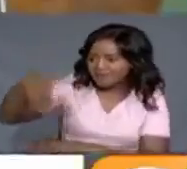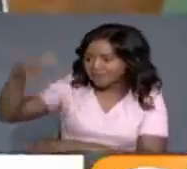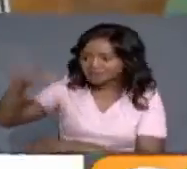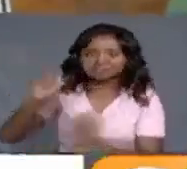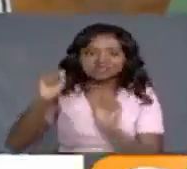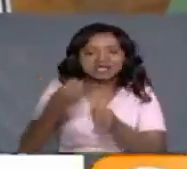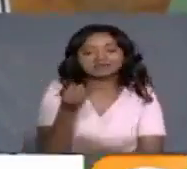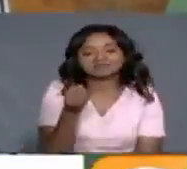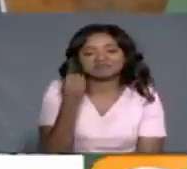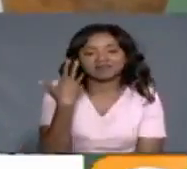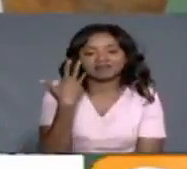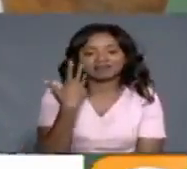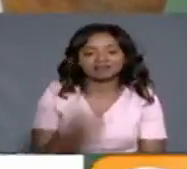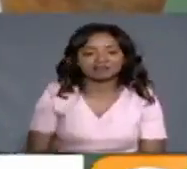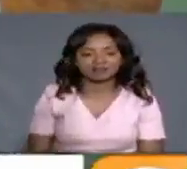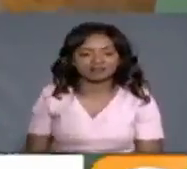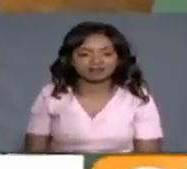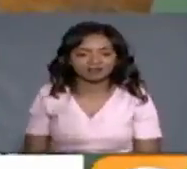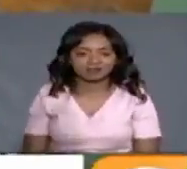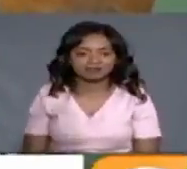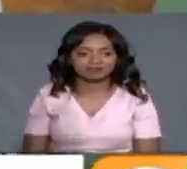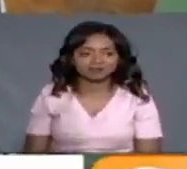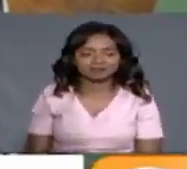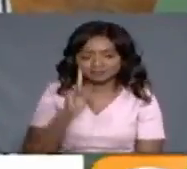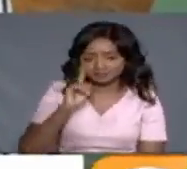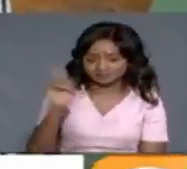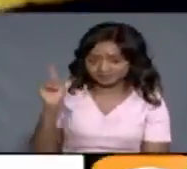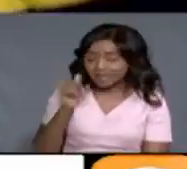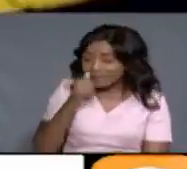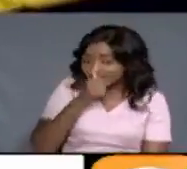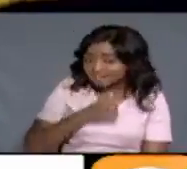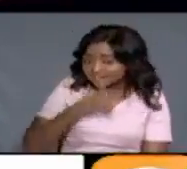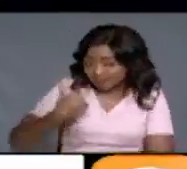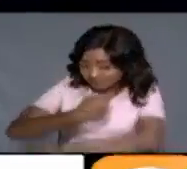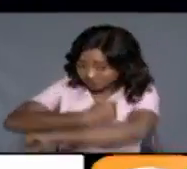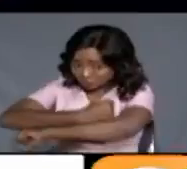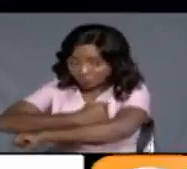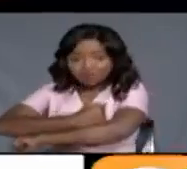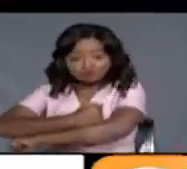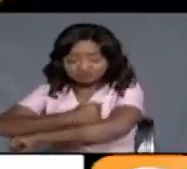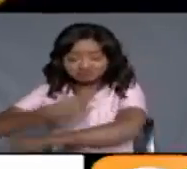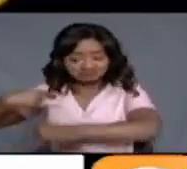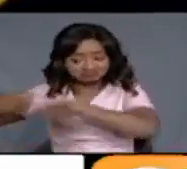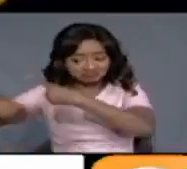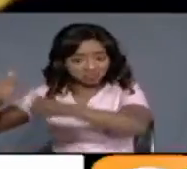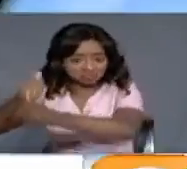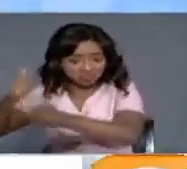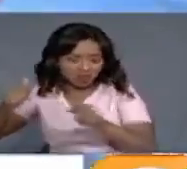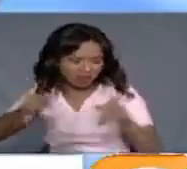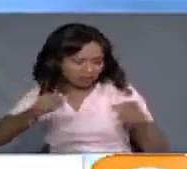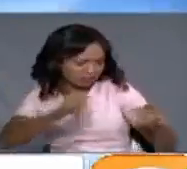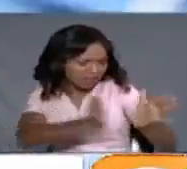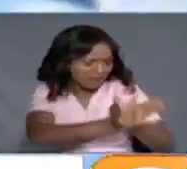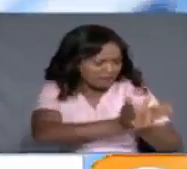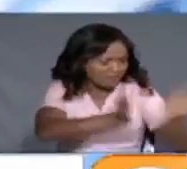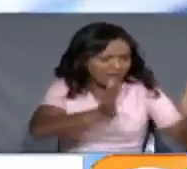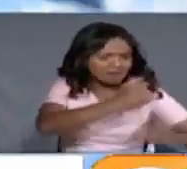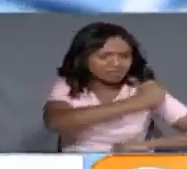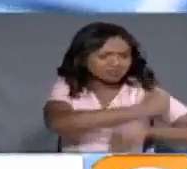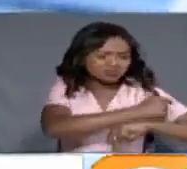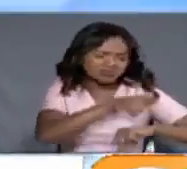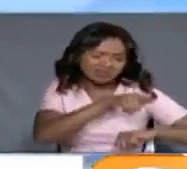know. While children in private schools seem to be moving ahead of their counterparts in public schools and CBC